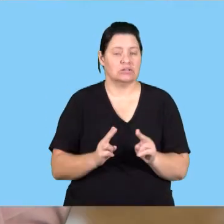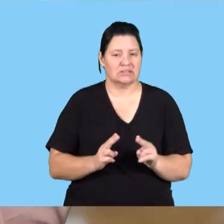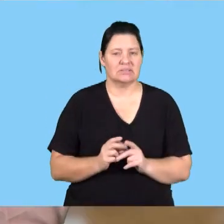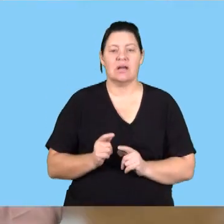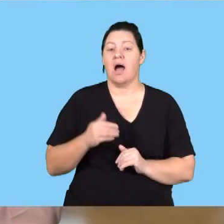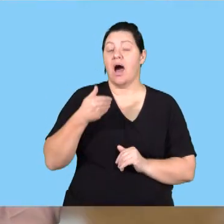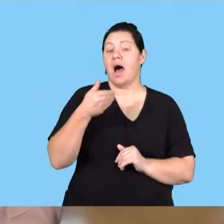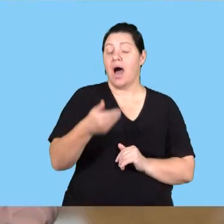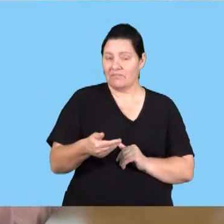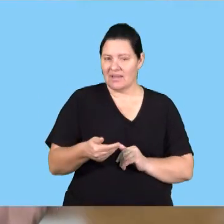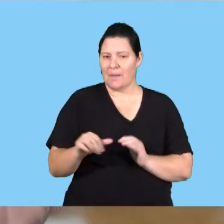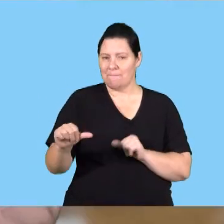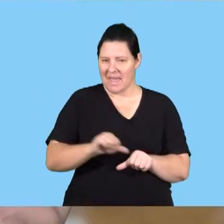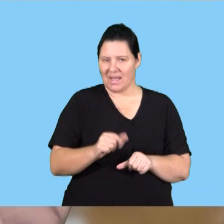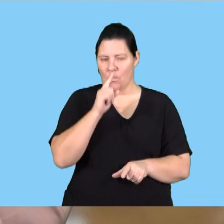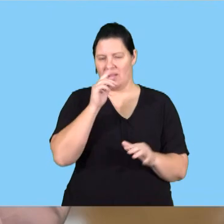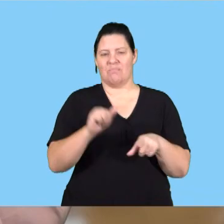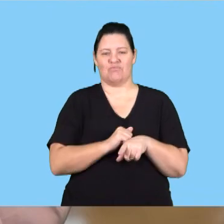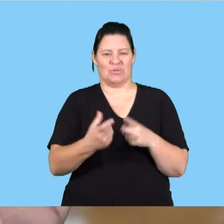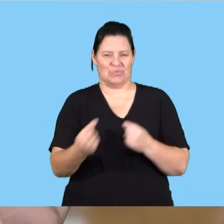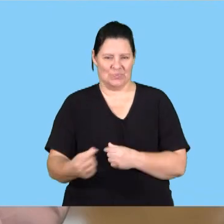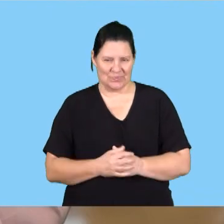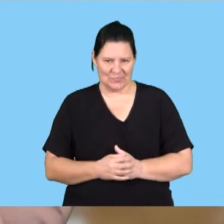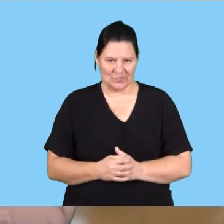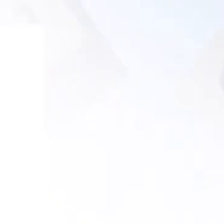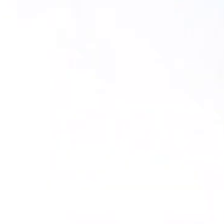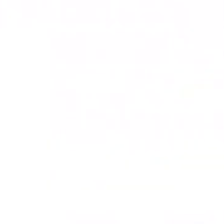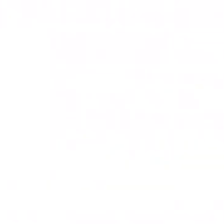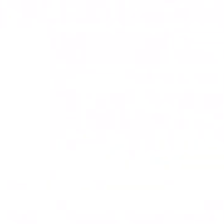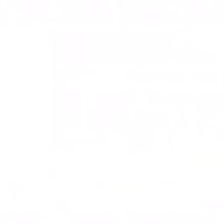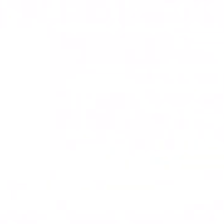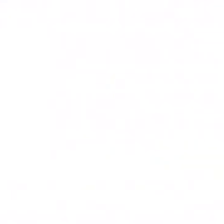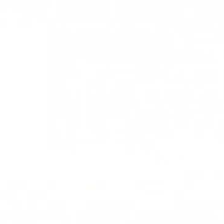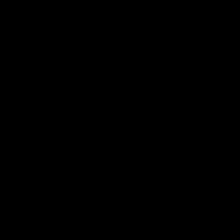advert break. After the break, we put all of this into practice. See you now.